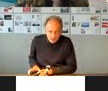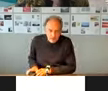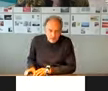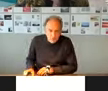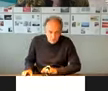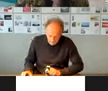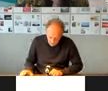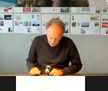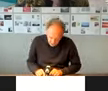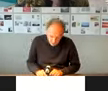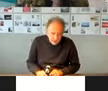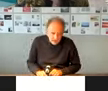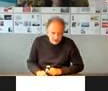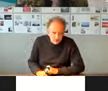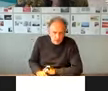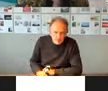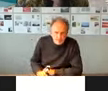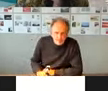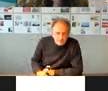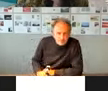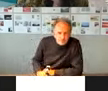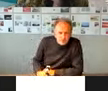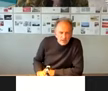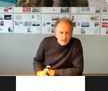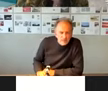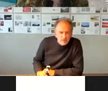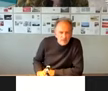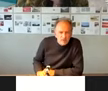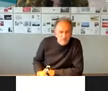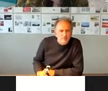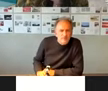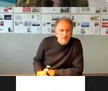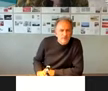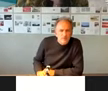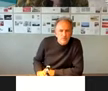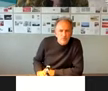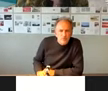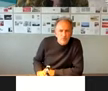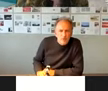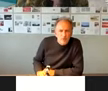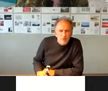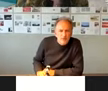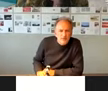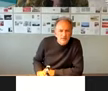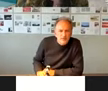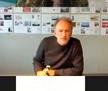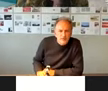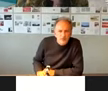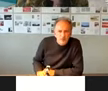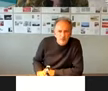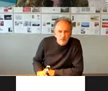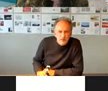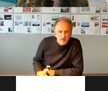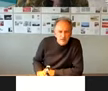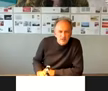four projects. These are my offices located in Strasbourg in France.